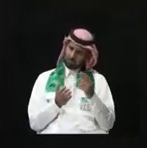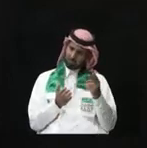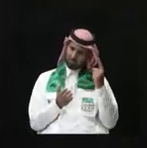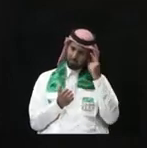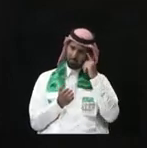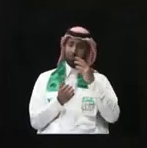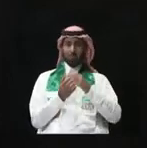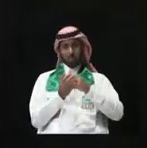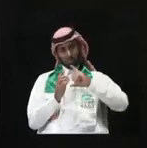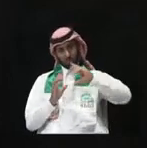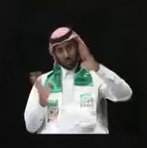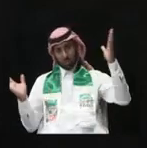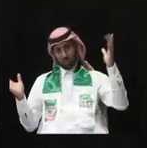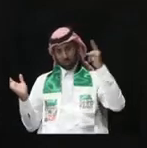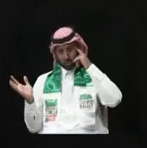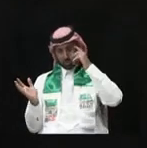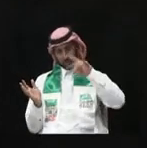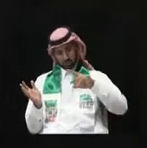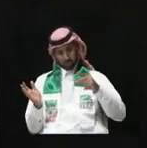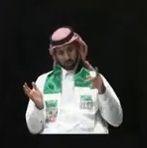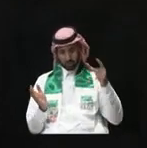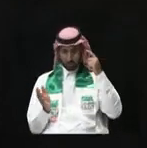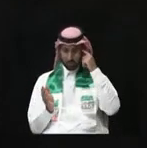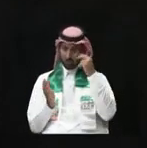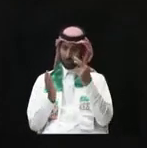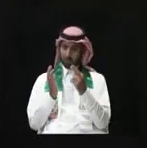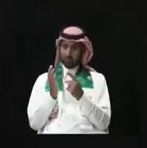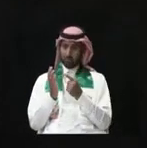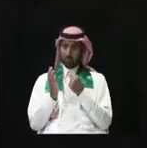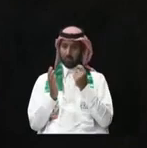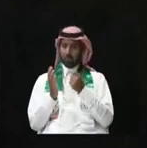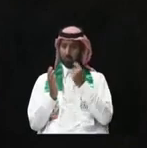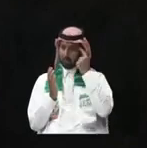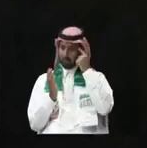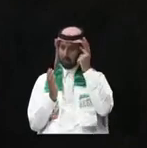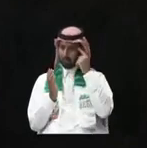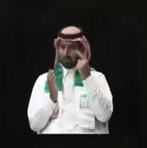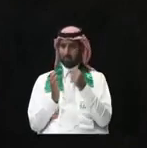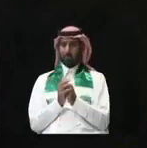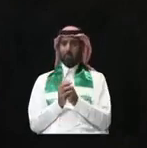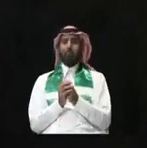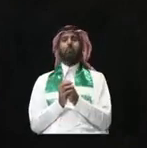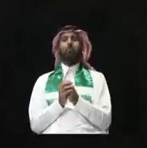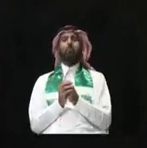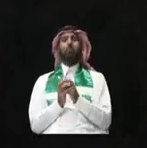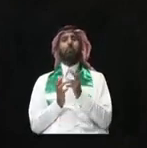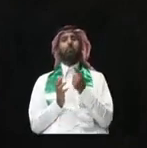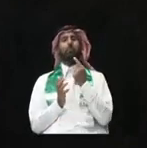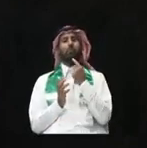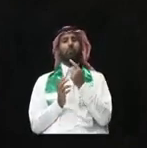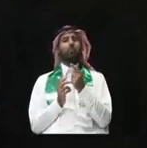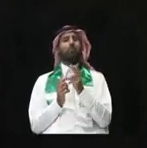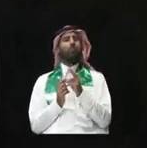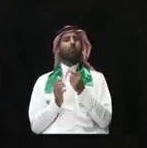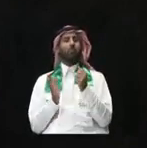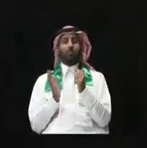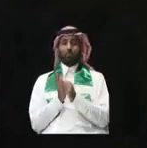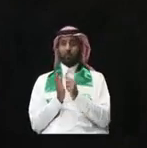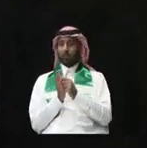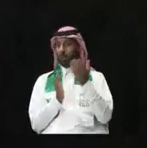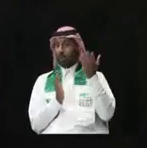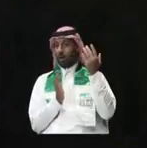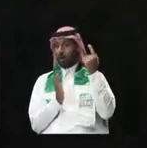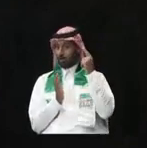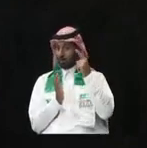big changes, and we're going to write today about this idea. Starting with our homework